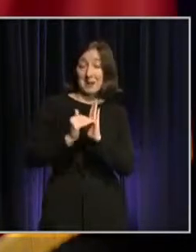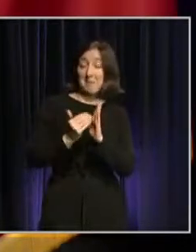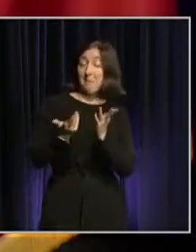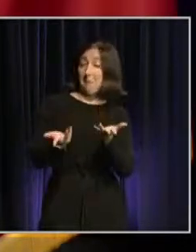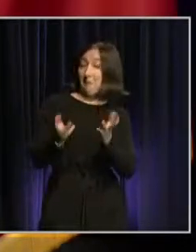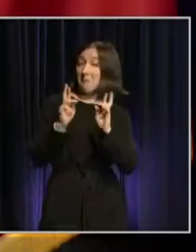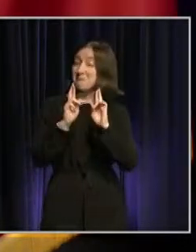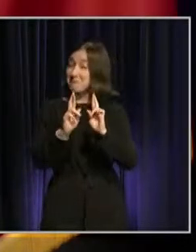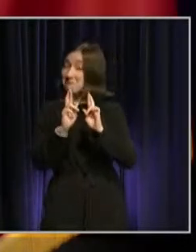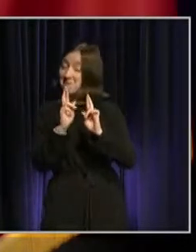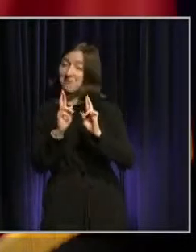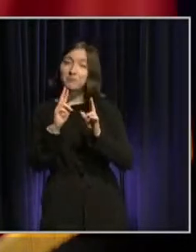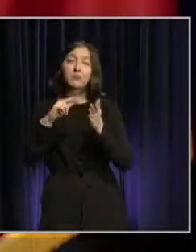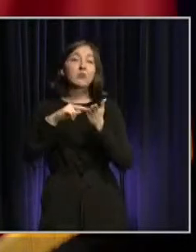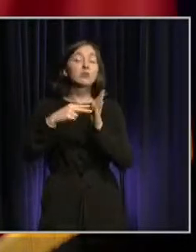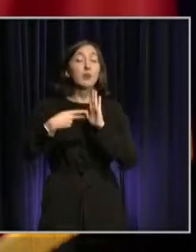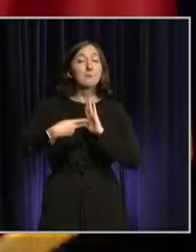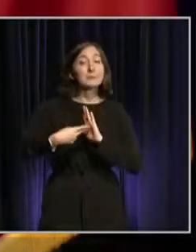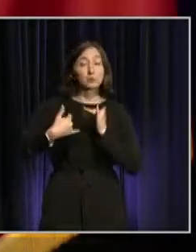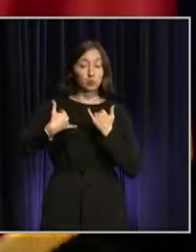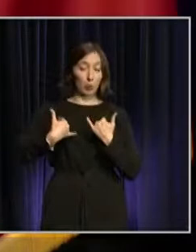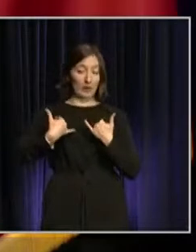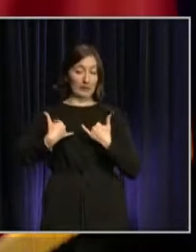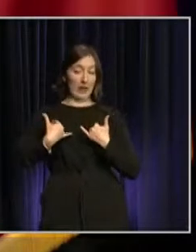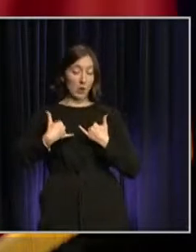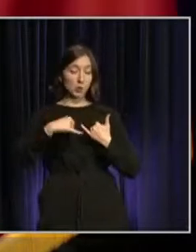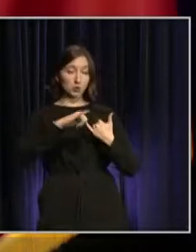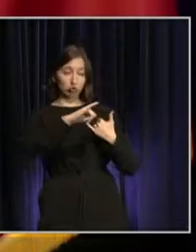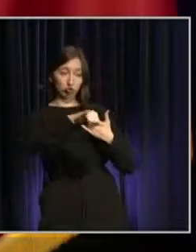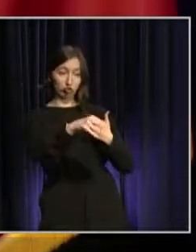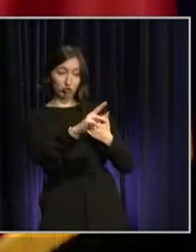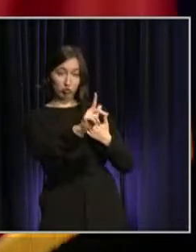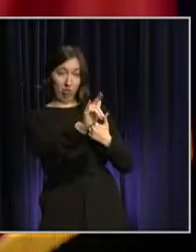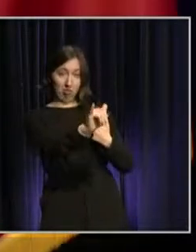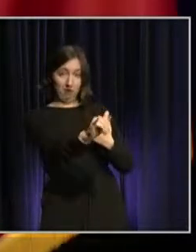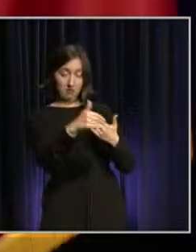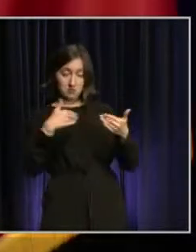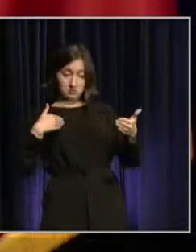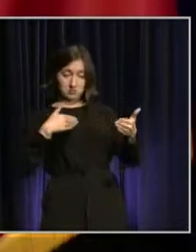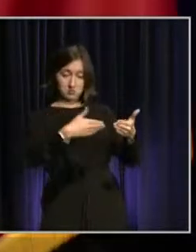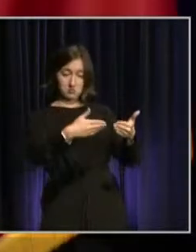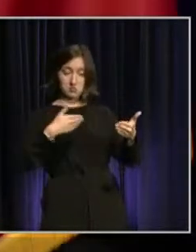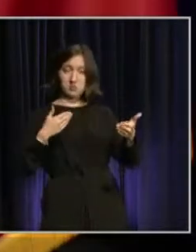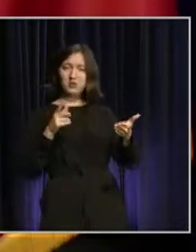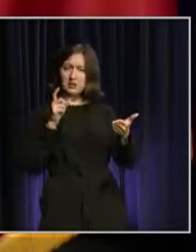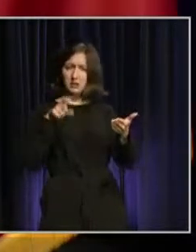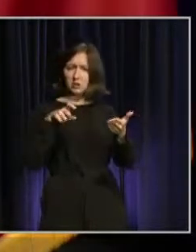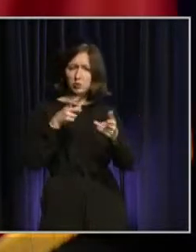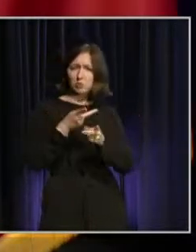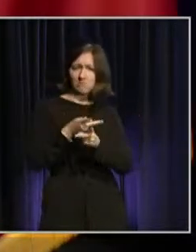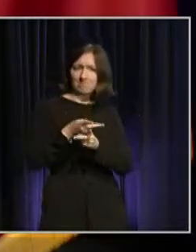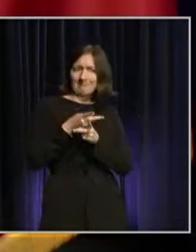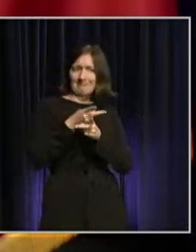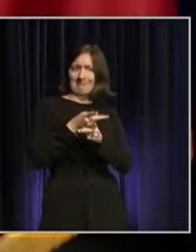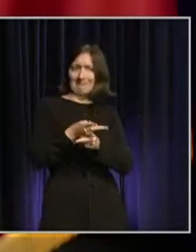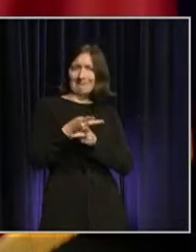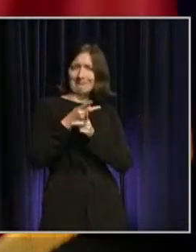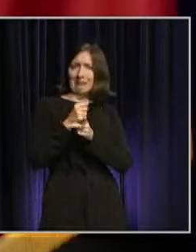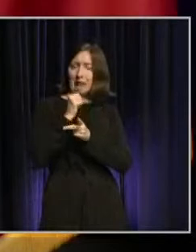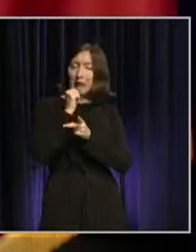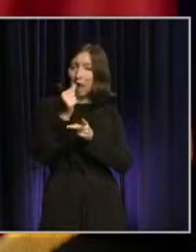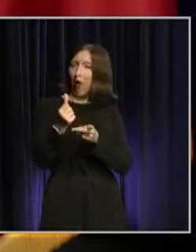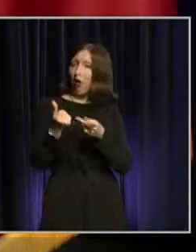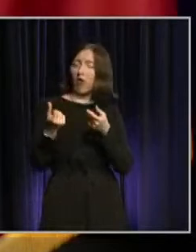to make sure that we don't trigger something that could come back to haunt all of us. So, again, thanks a lot for